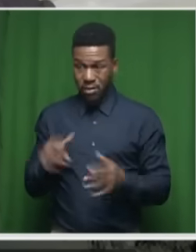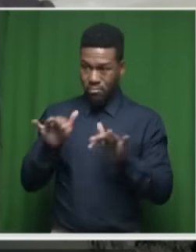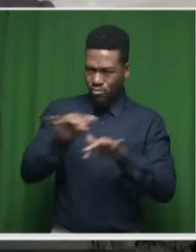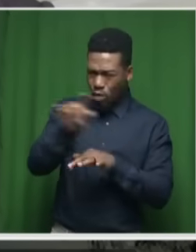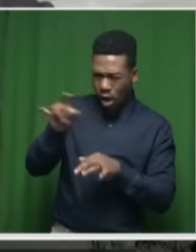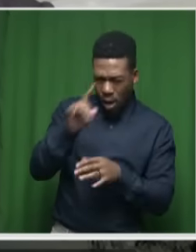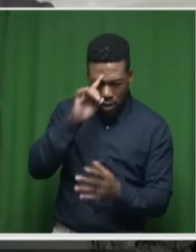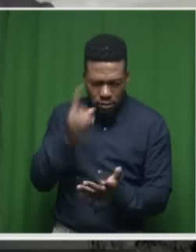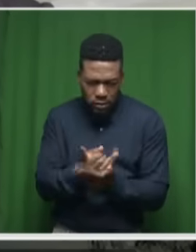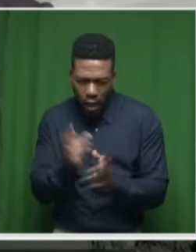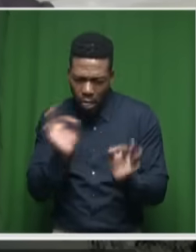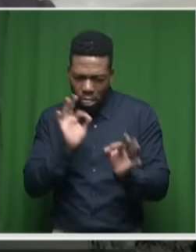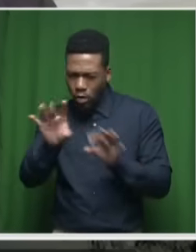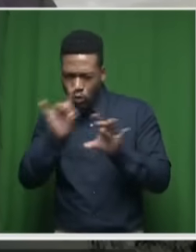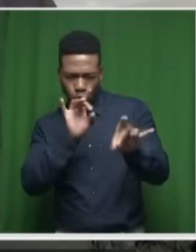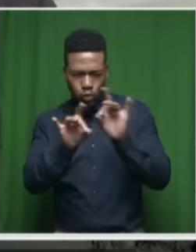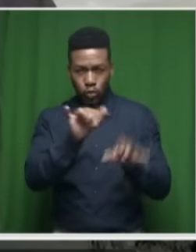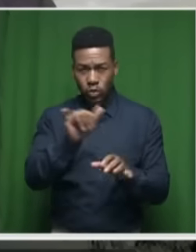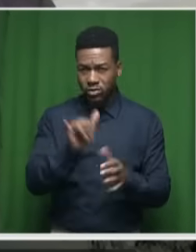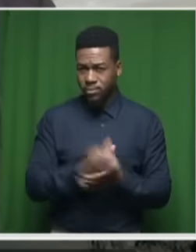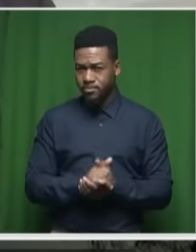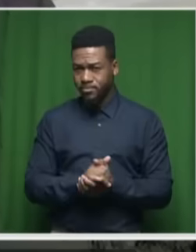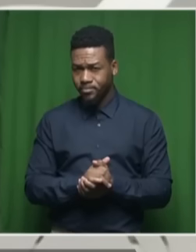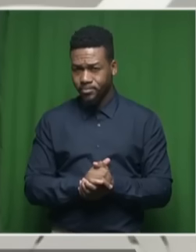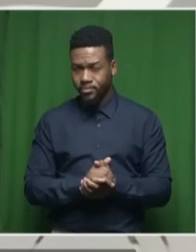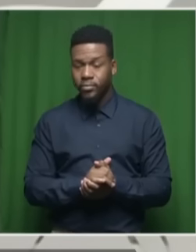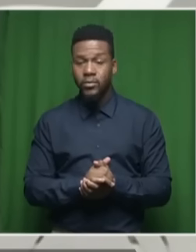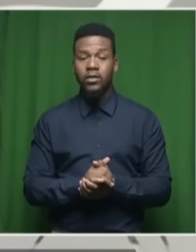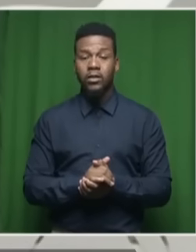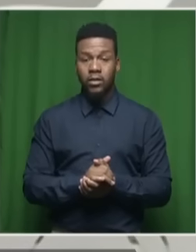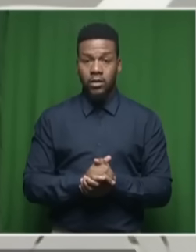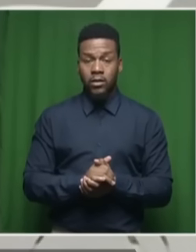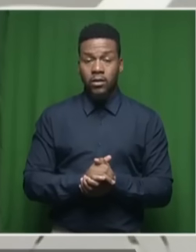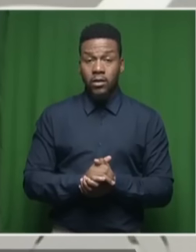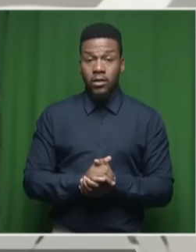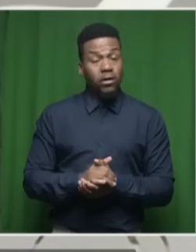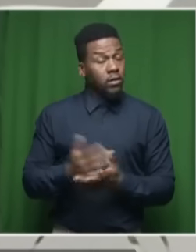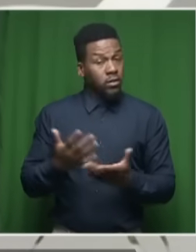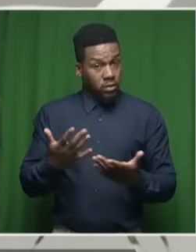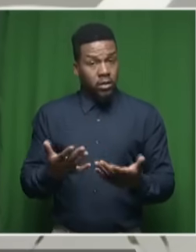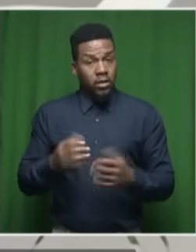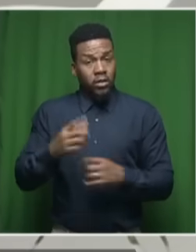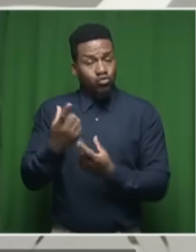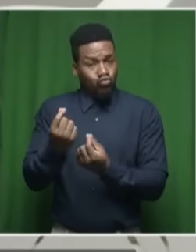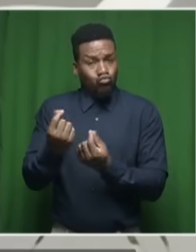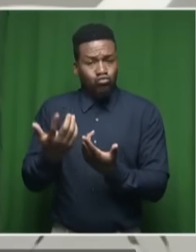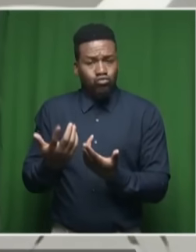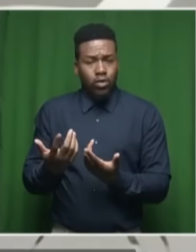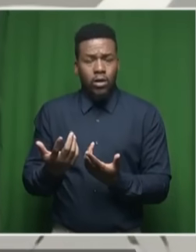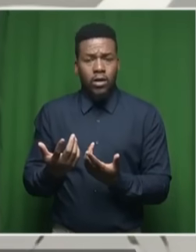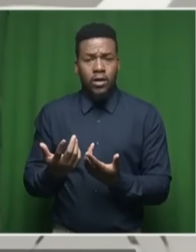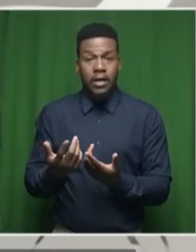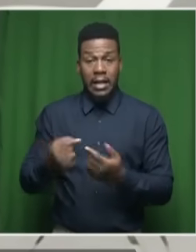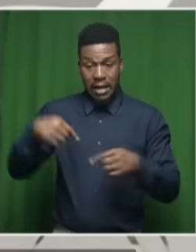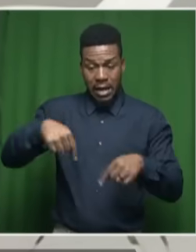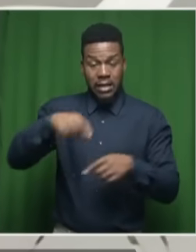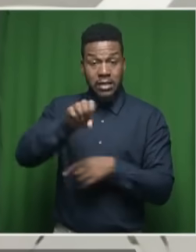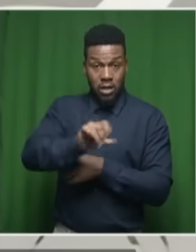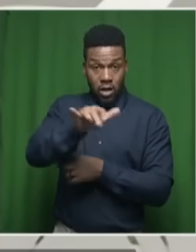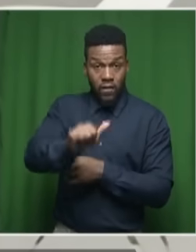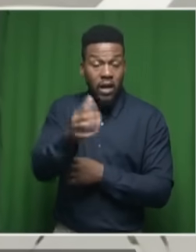choices? It does. What we have in South Africa is